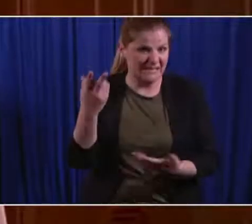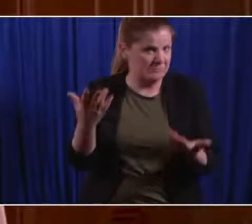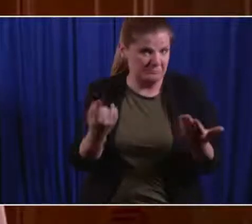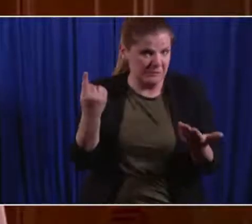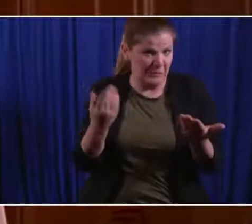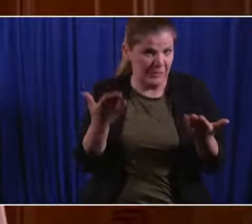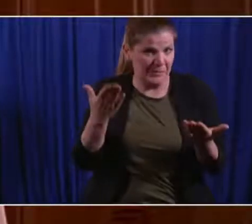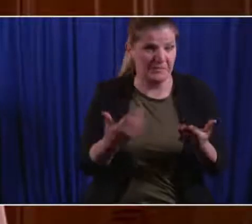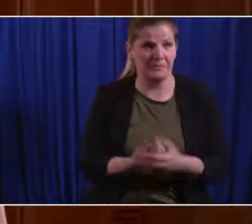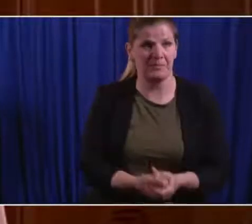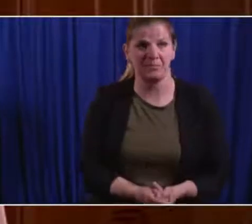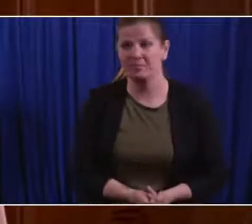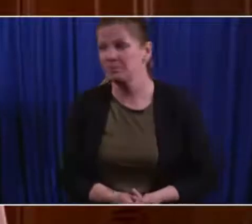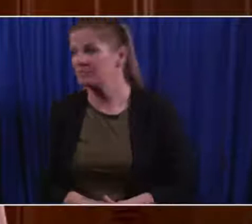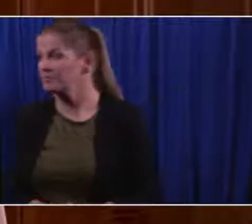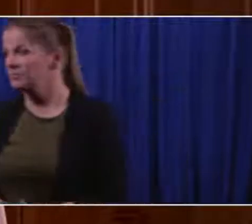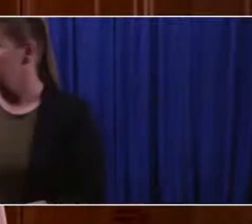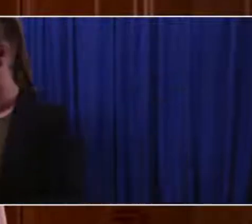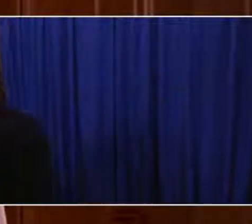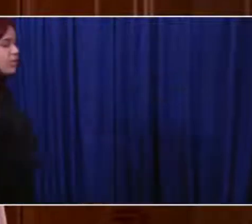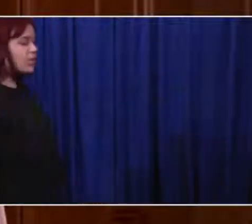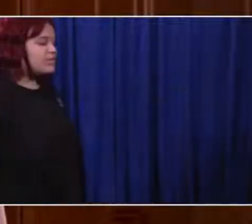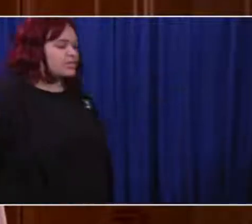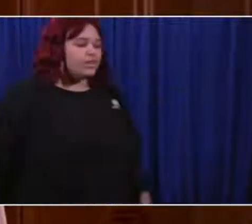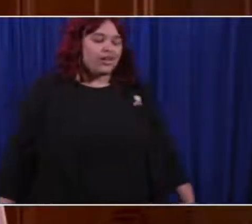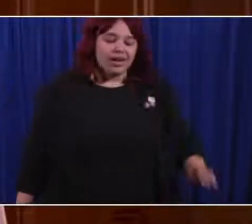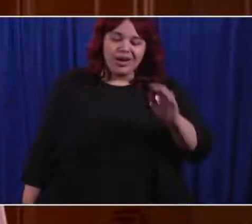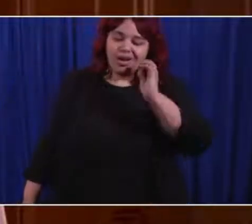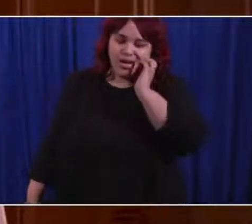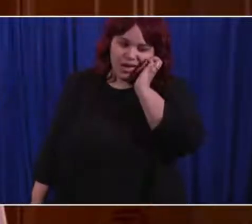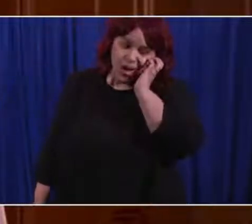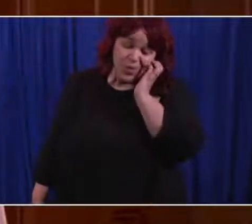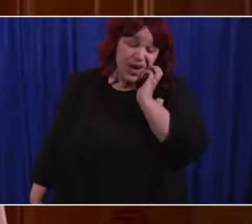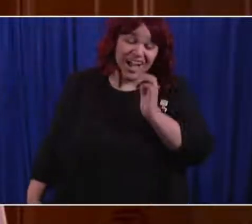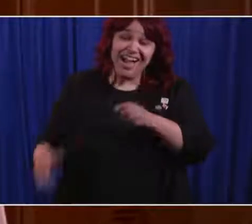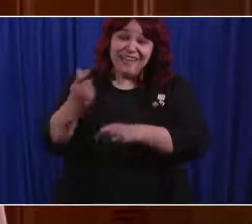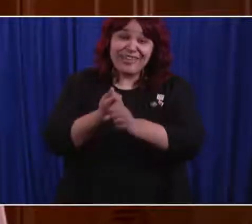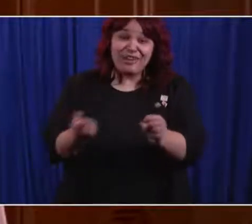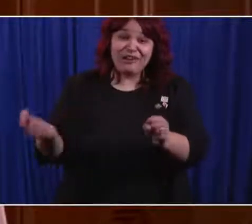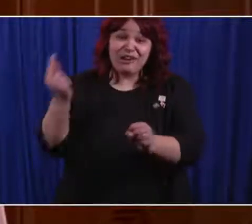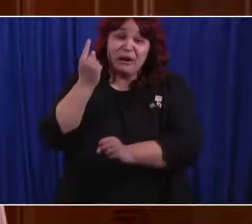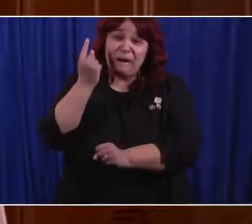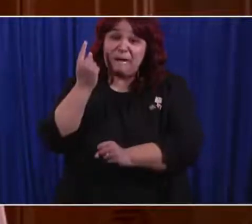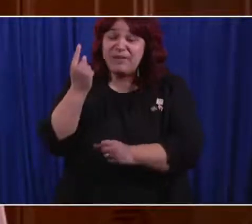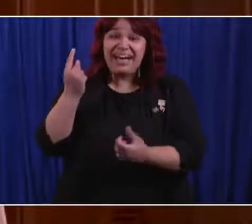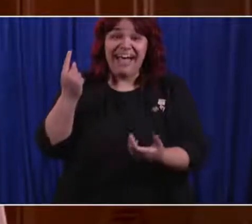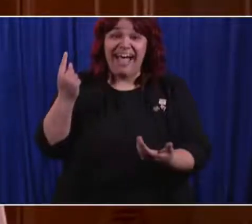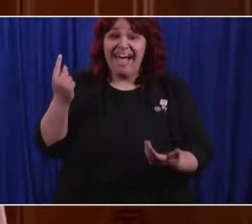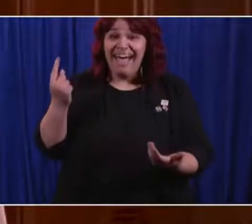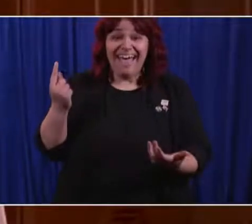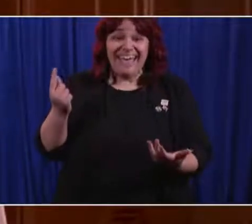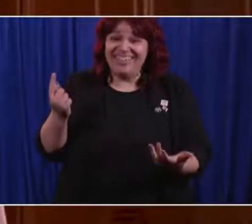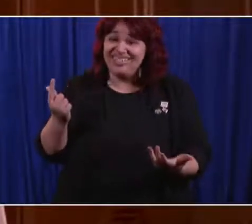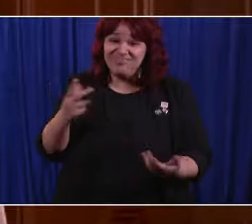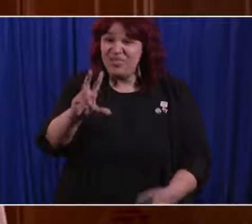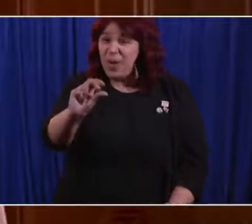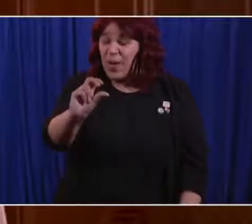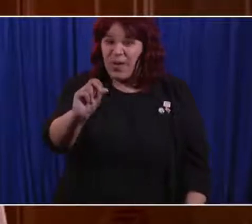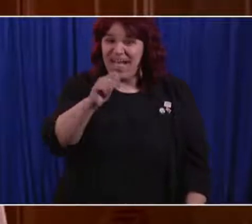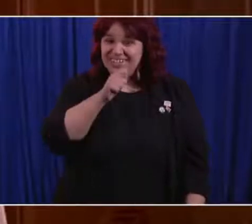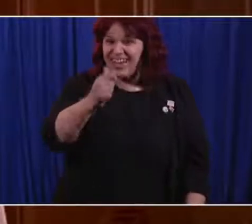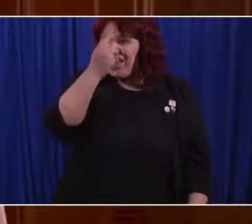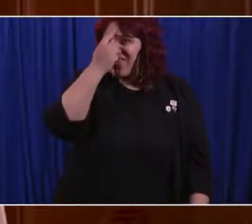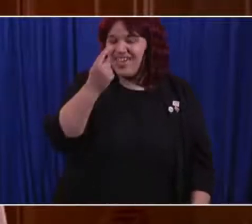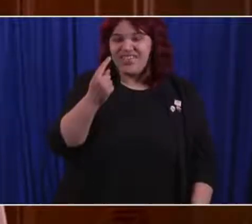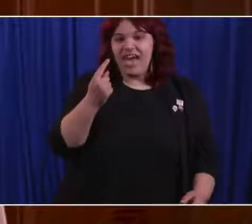I didn't have any idea that we would be at this a year later, and that we would have had 1 million Ohioans or so